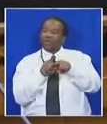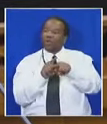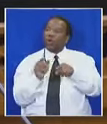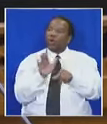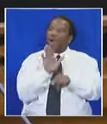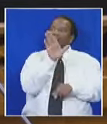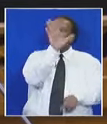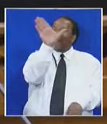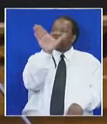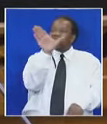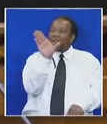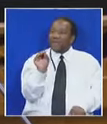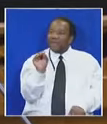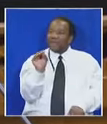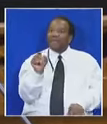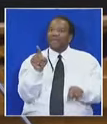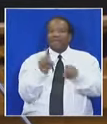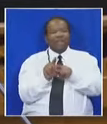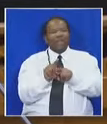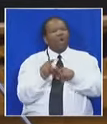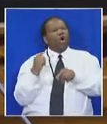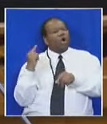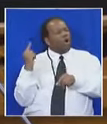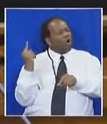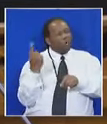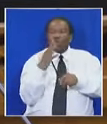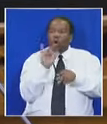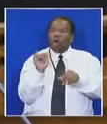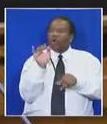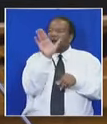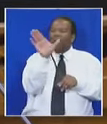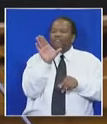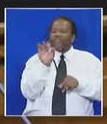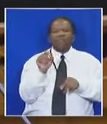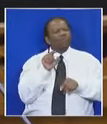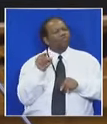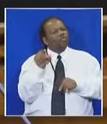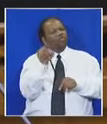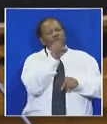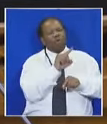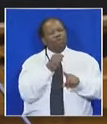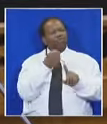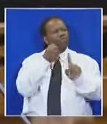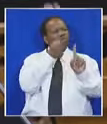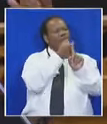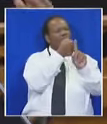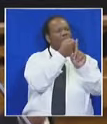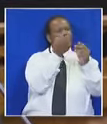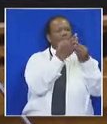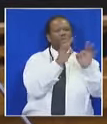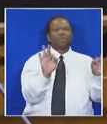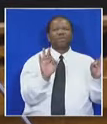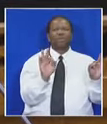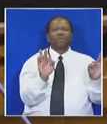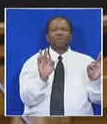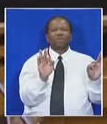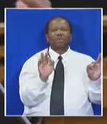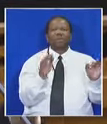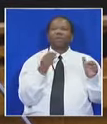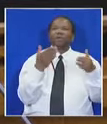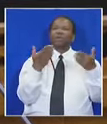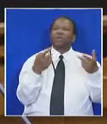continent, but the whole humanity who at some stage fought for liberation. We can talk about Che